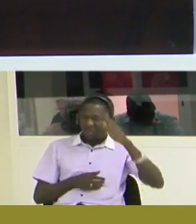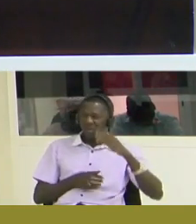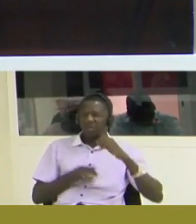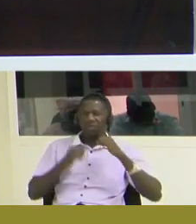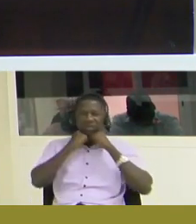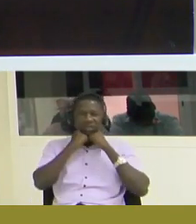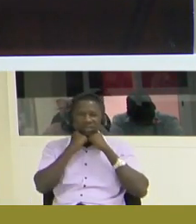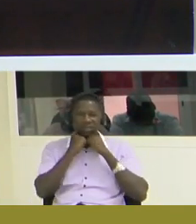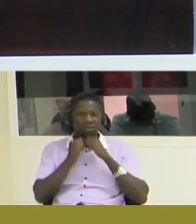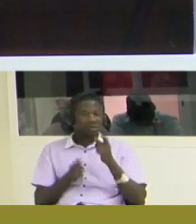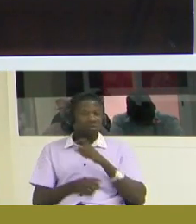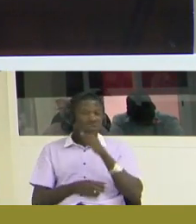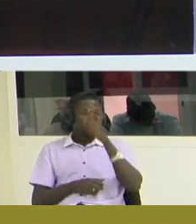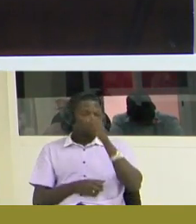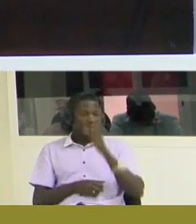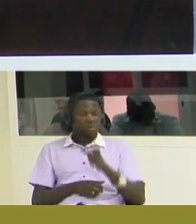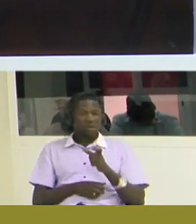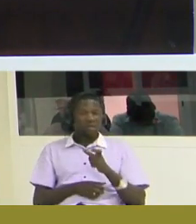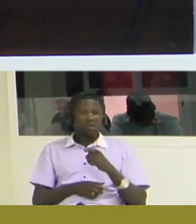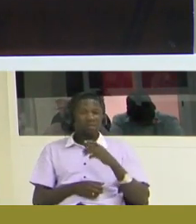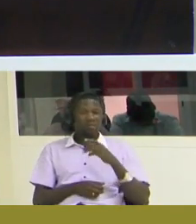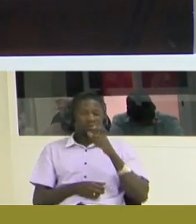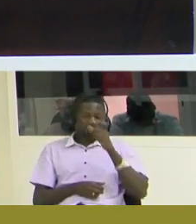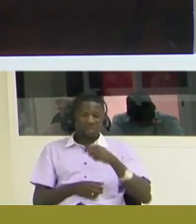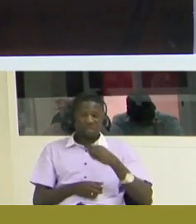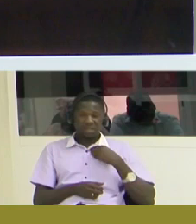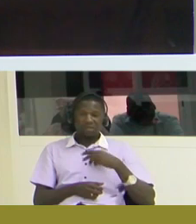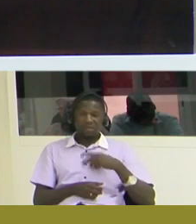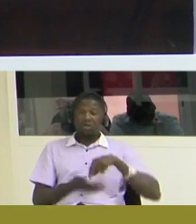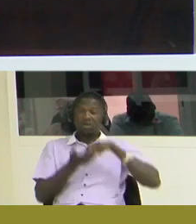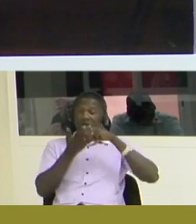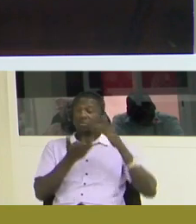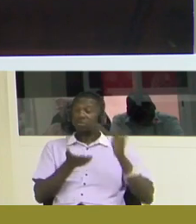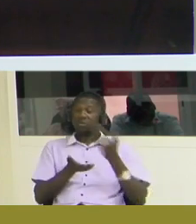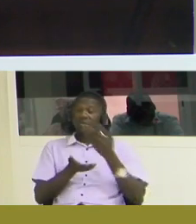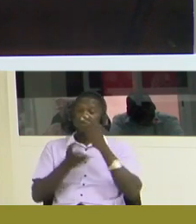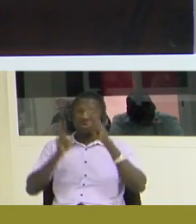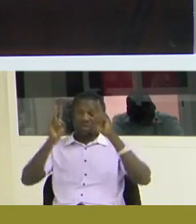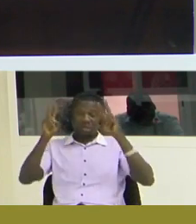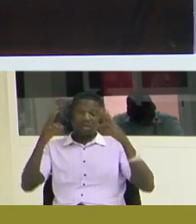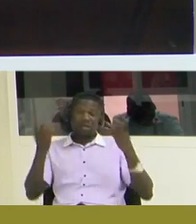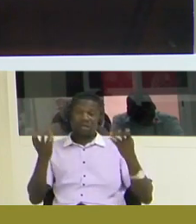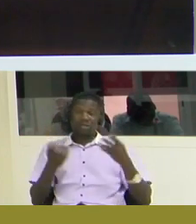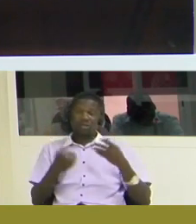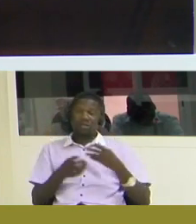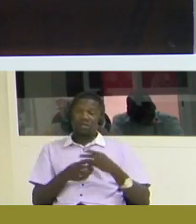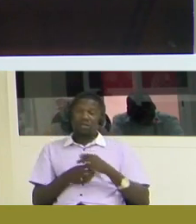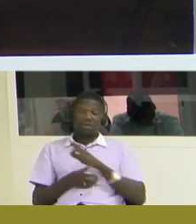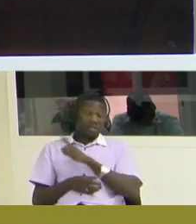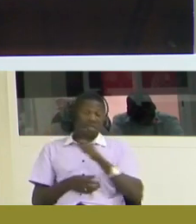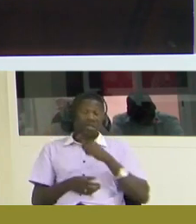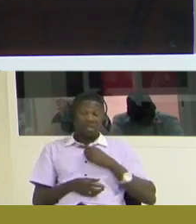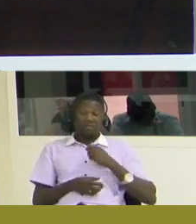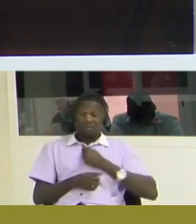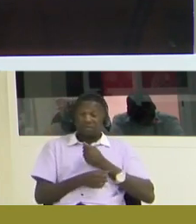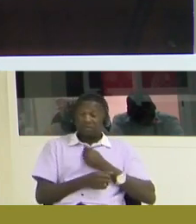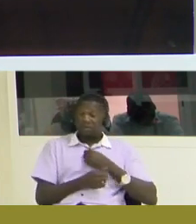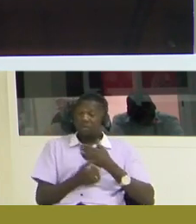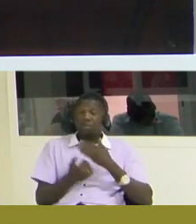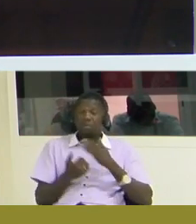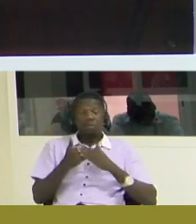your ordinary person that will get up and go to the IJ me he had terrorized most